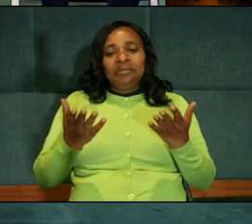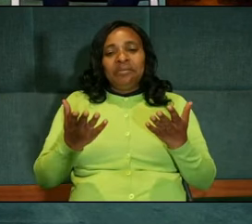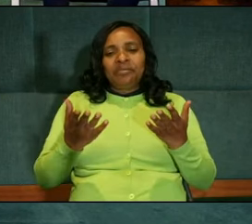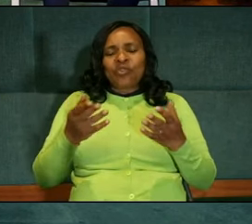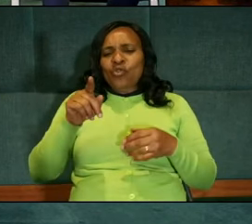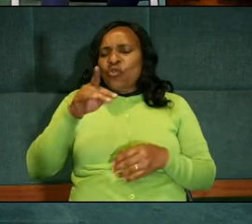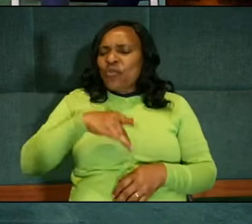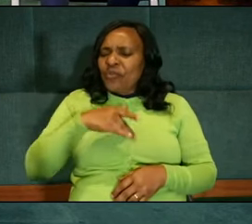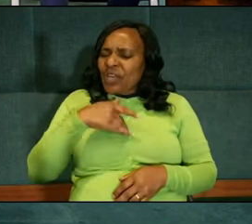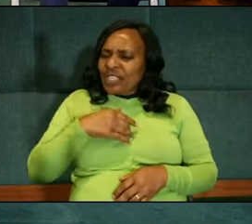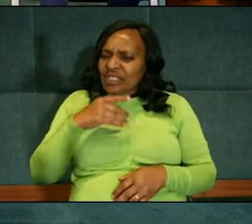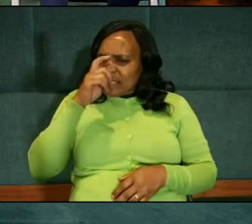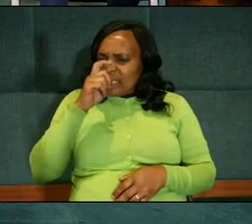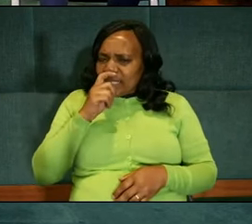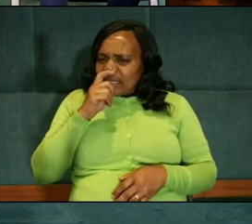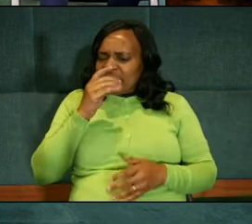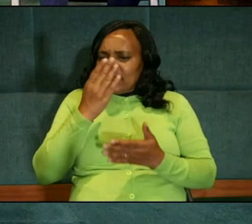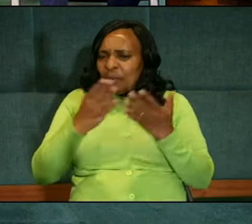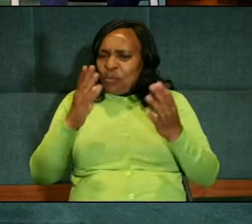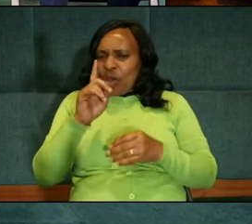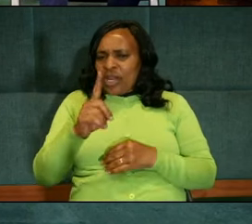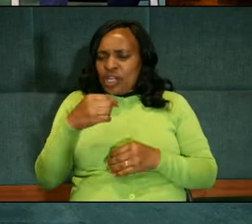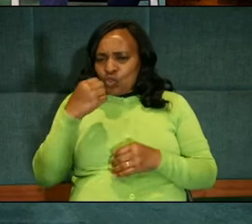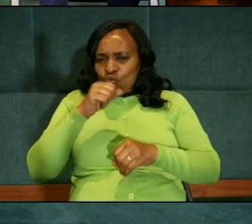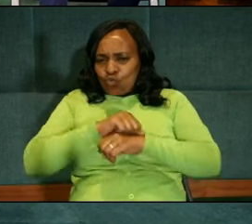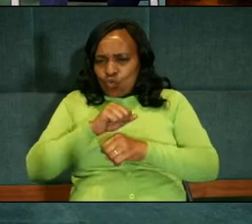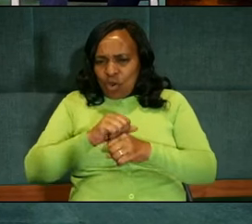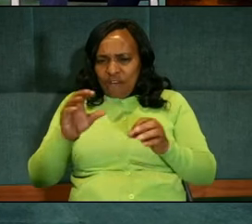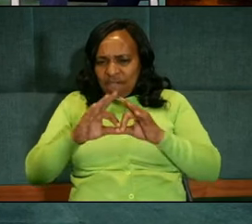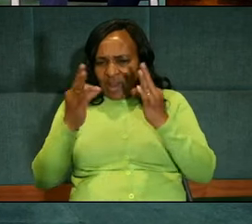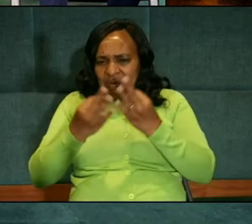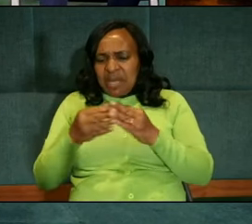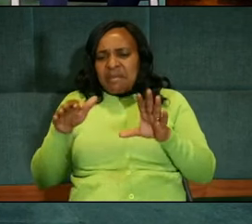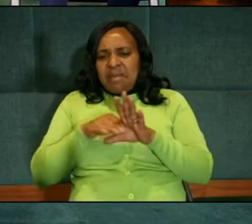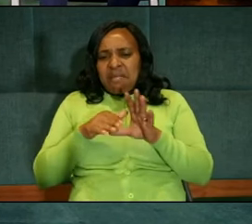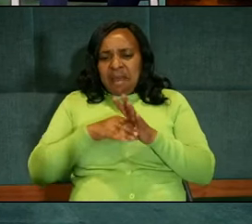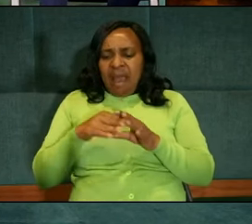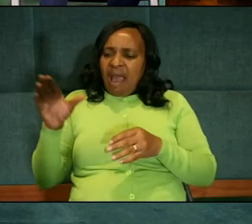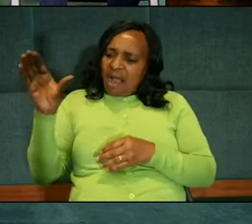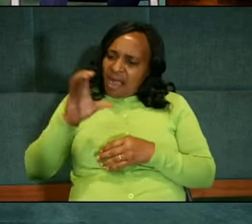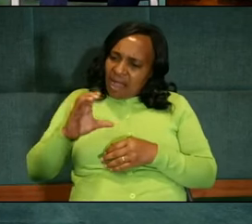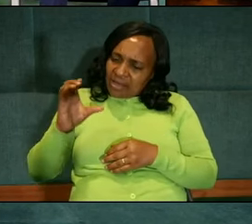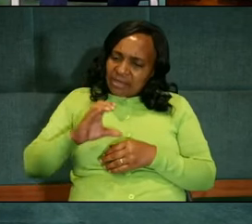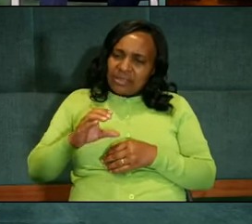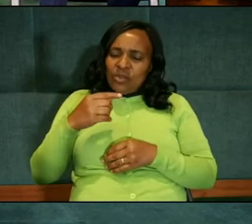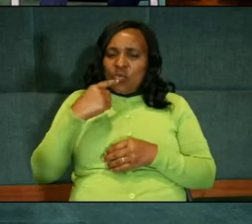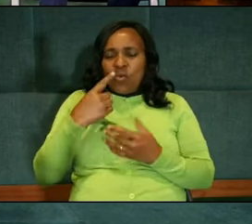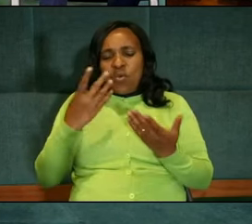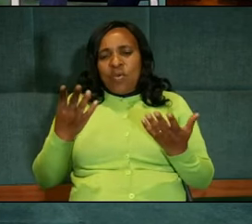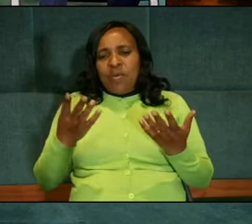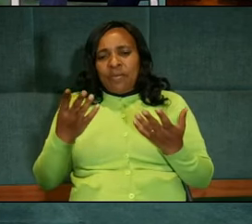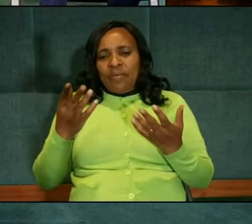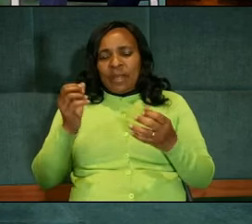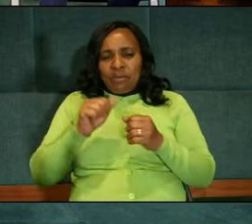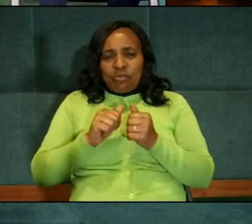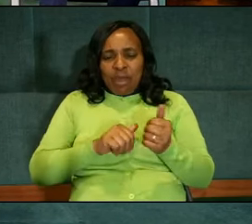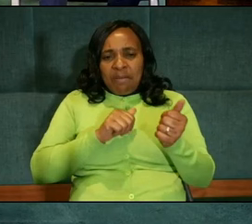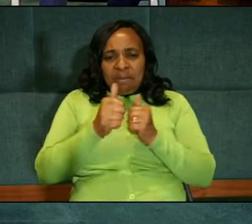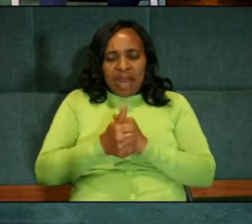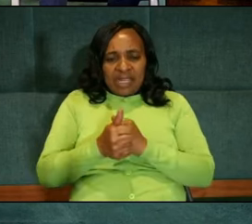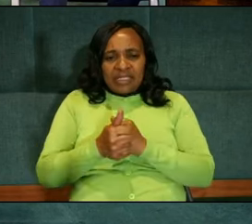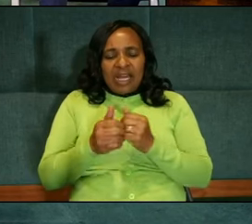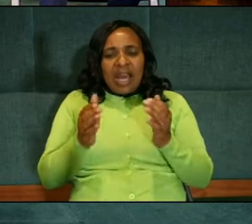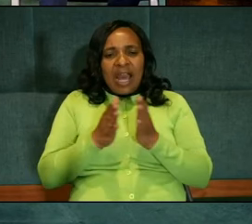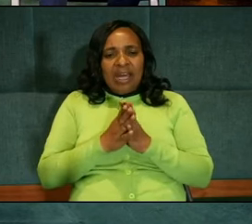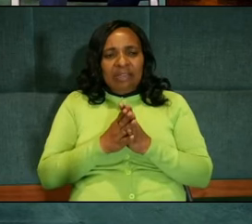felt jealous for maybe someone in school, a family member, a cousin who maybe got a pass with your dad and stuff